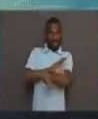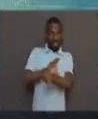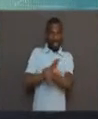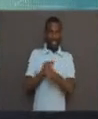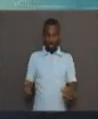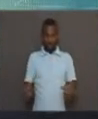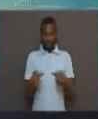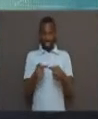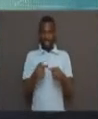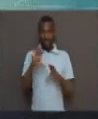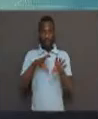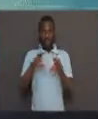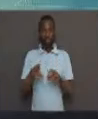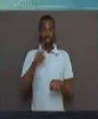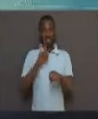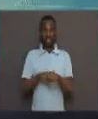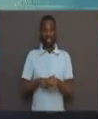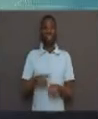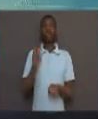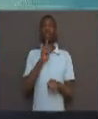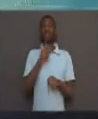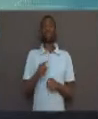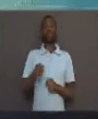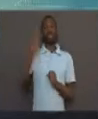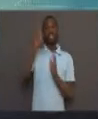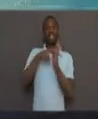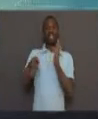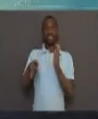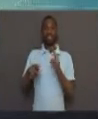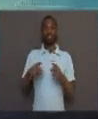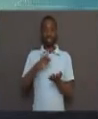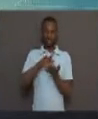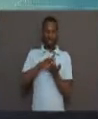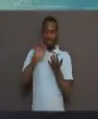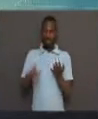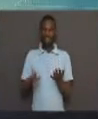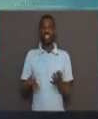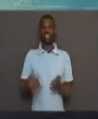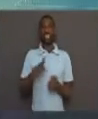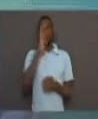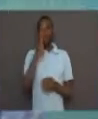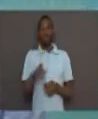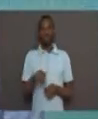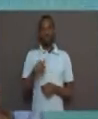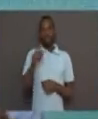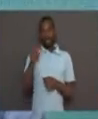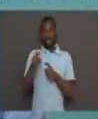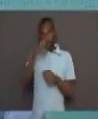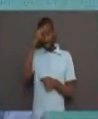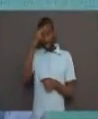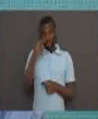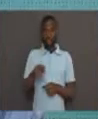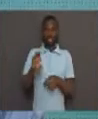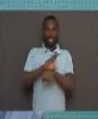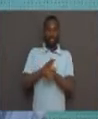they can cause radiation poisoning by killing the cells.